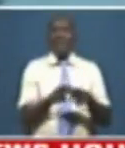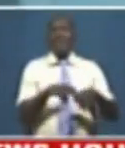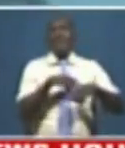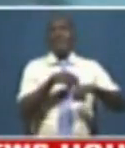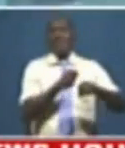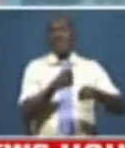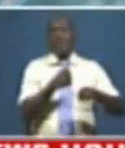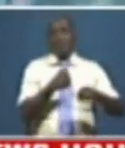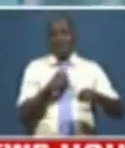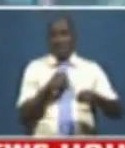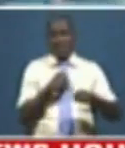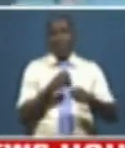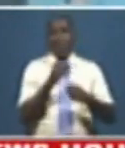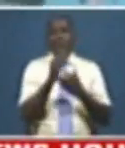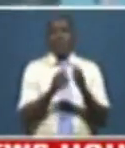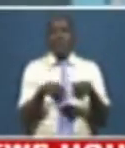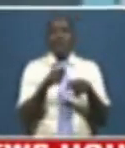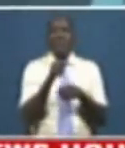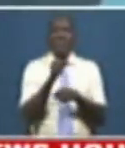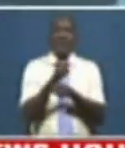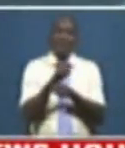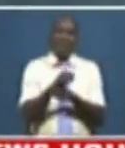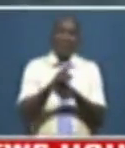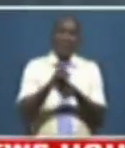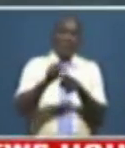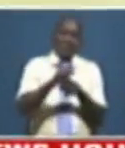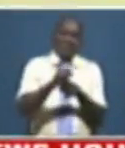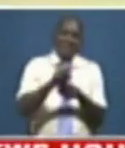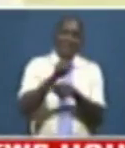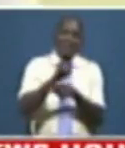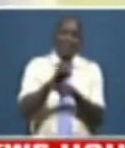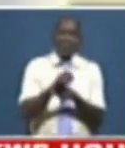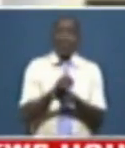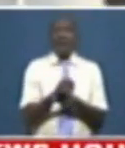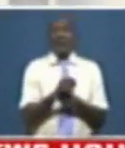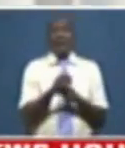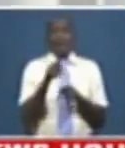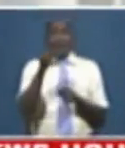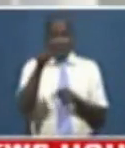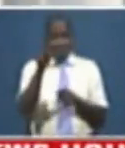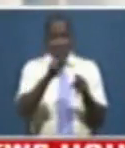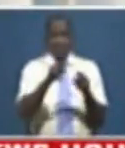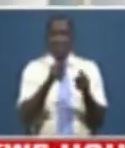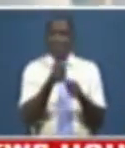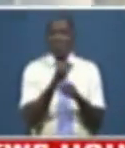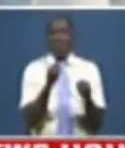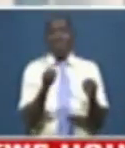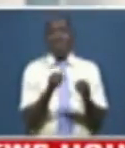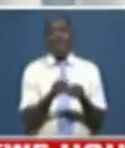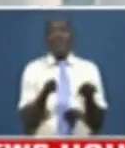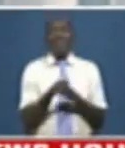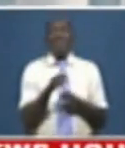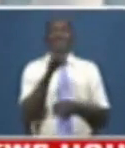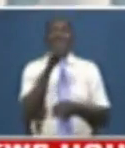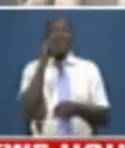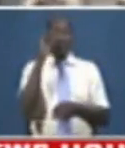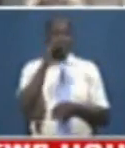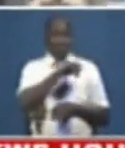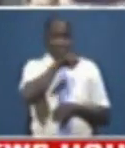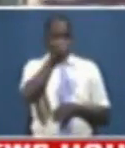safe. They gave them some advice and they didn't follow. And even as of yesterday, when he went